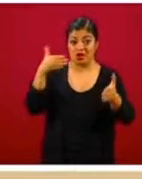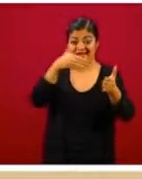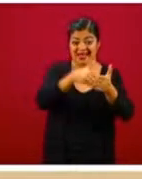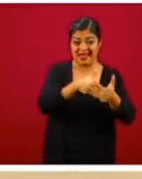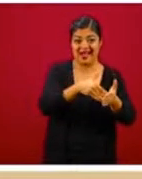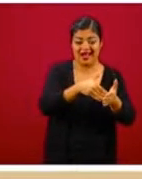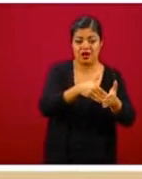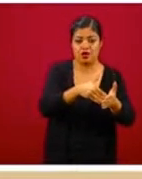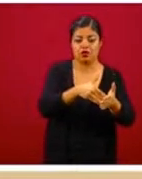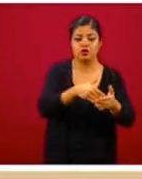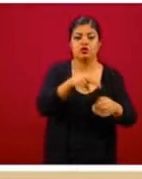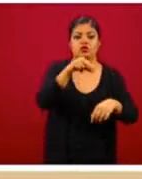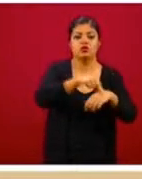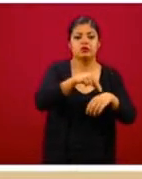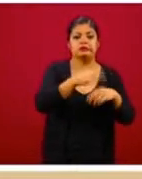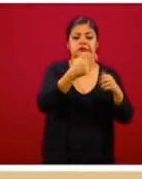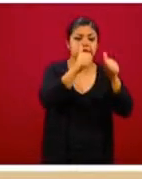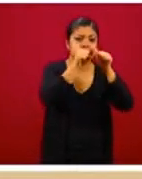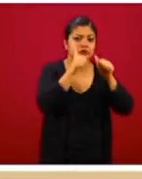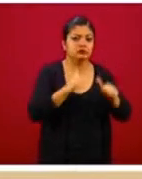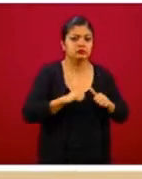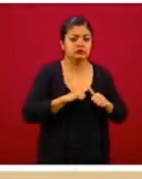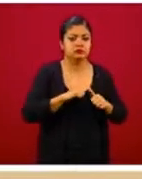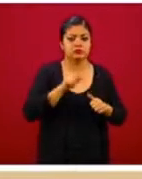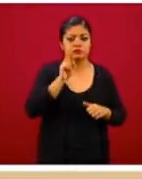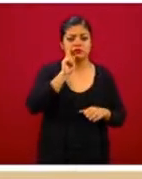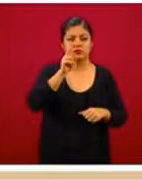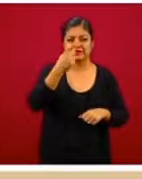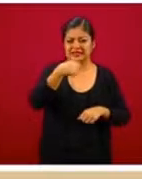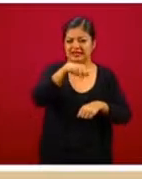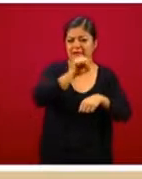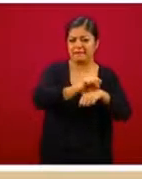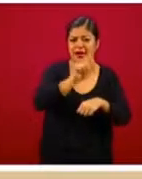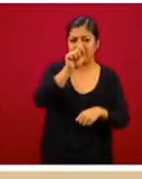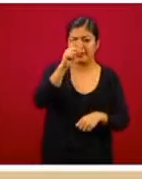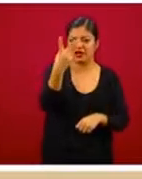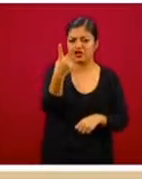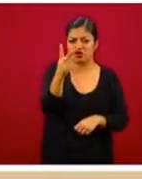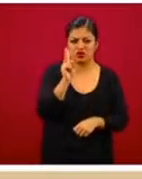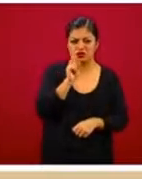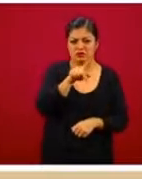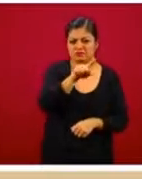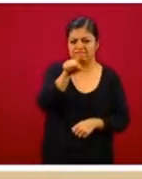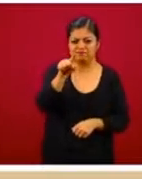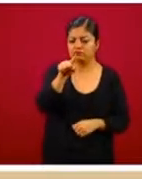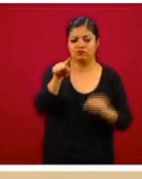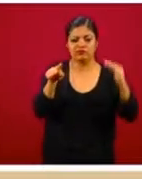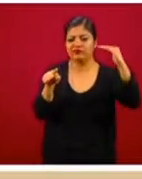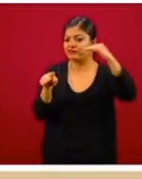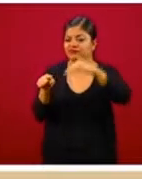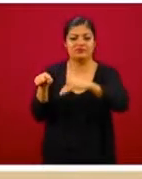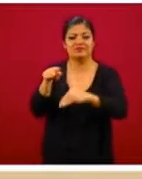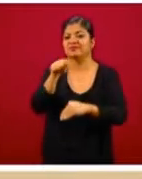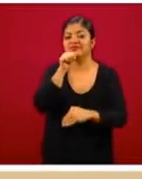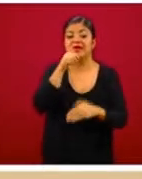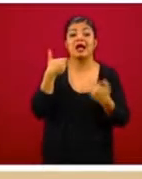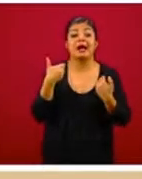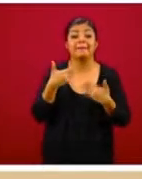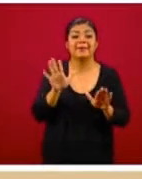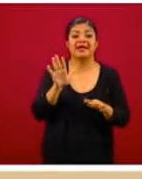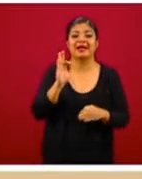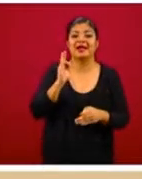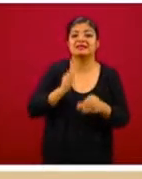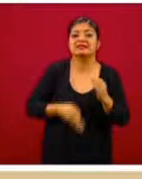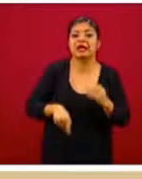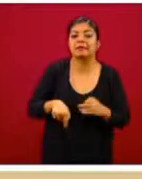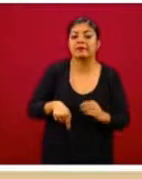function of uh, the condition that people were in when they sought medical attention. Let's not